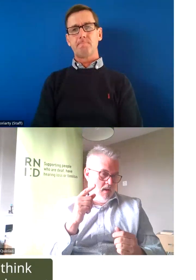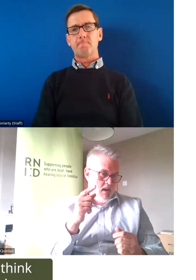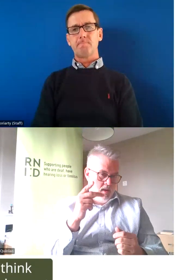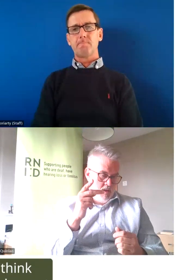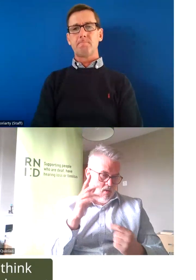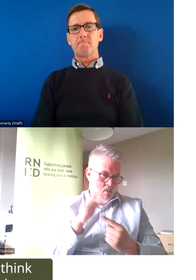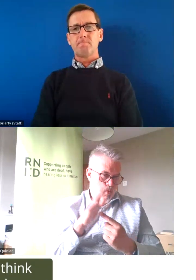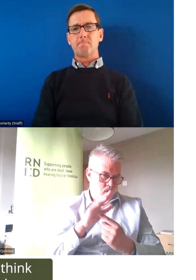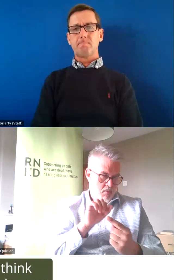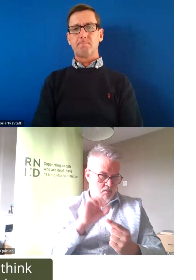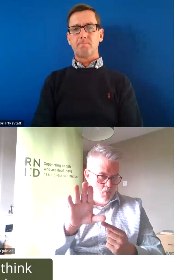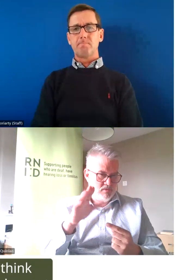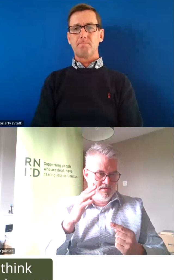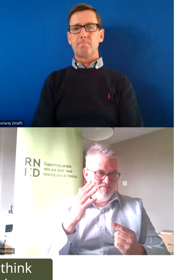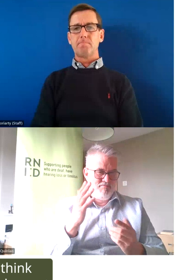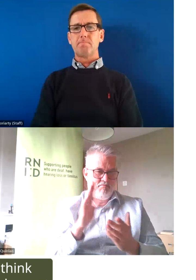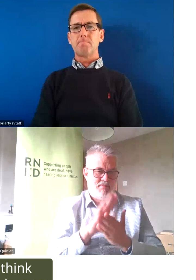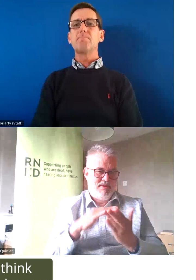Great.